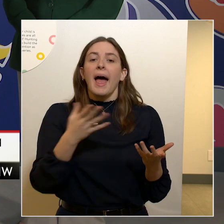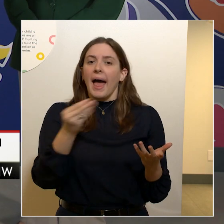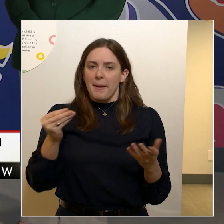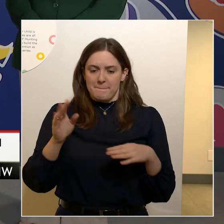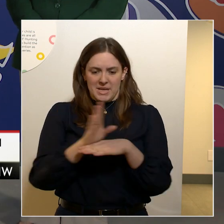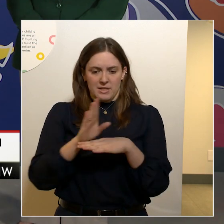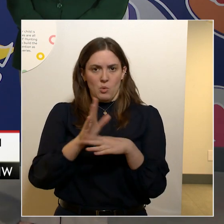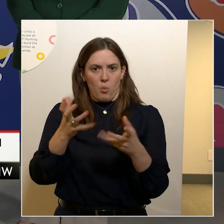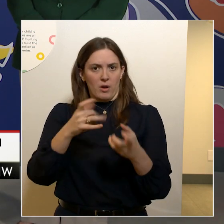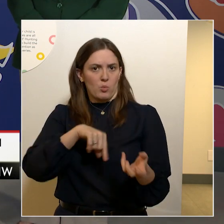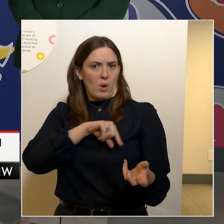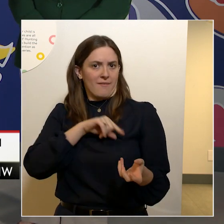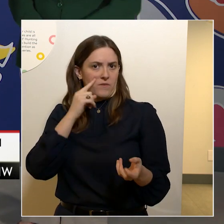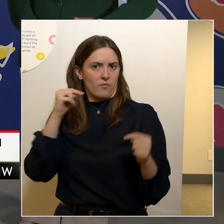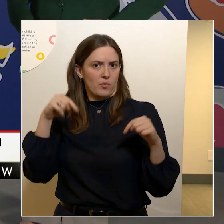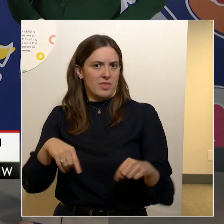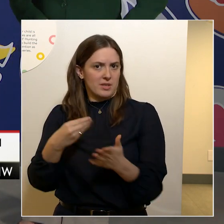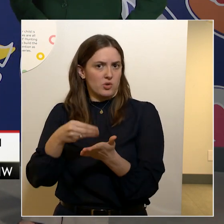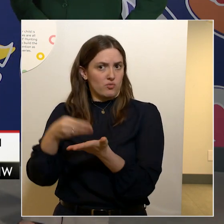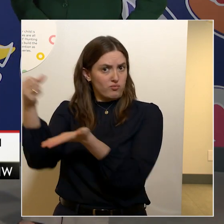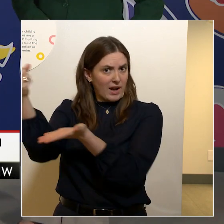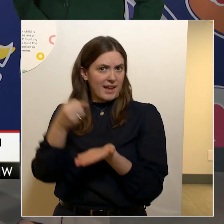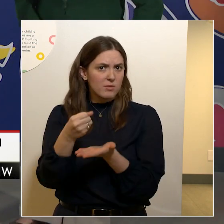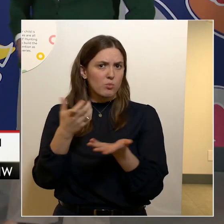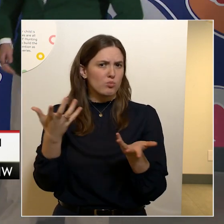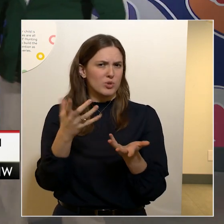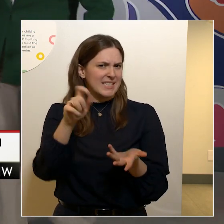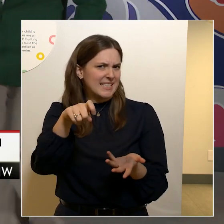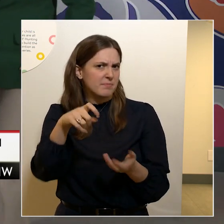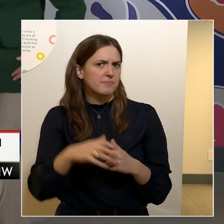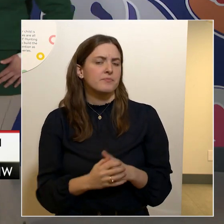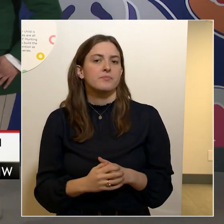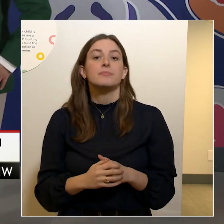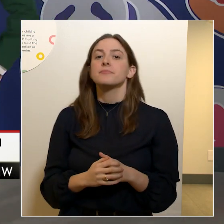grants that you're offering? I'll ask the deputy mayor to talk about grants.